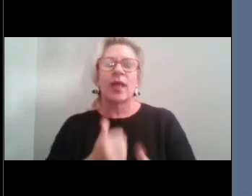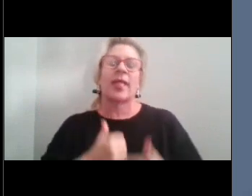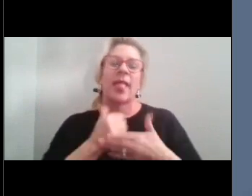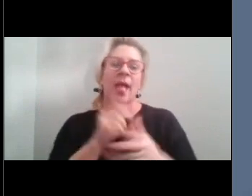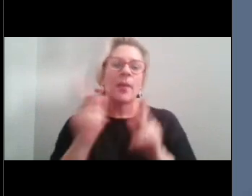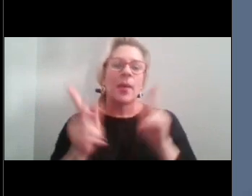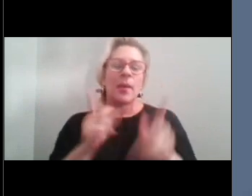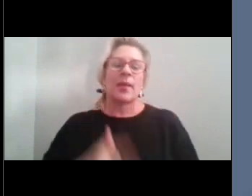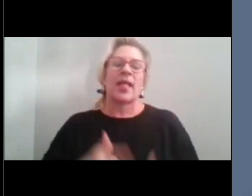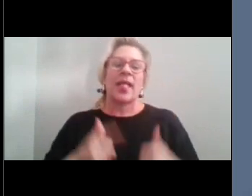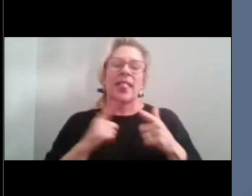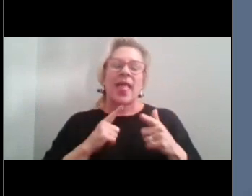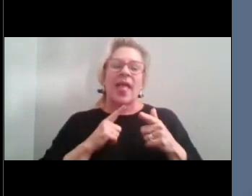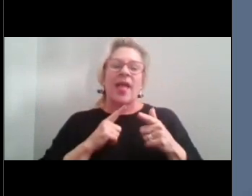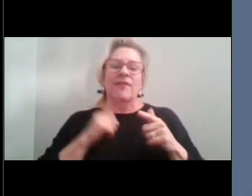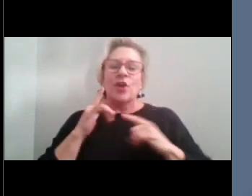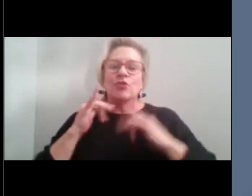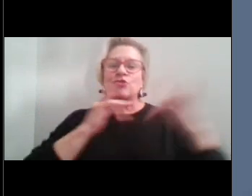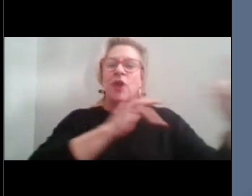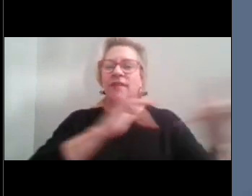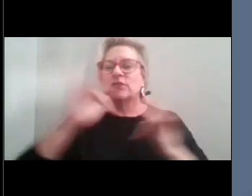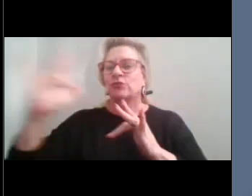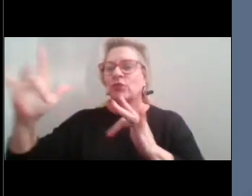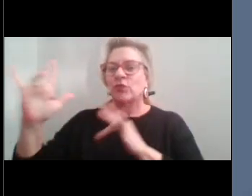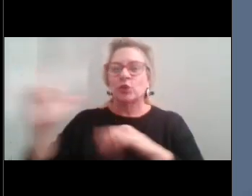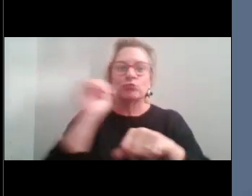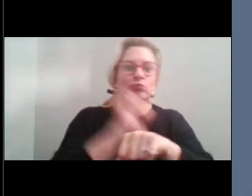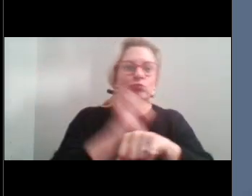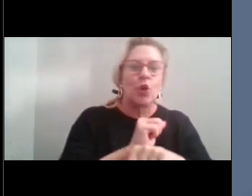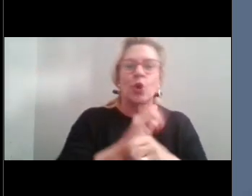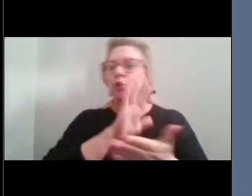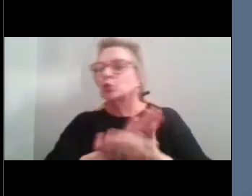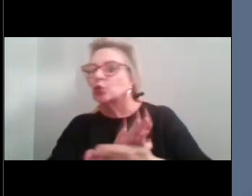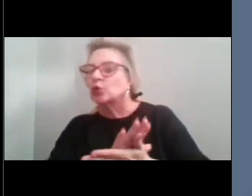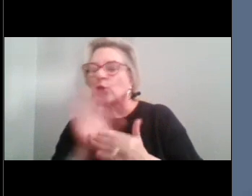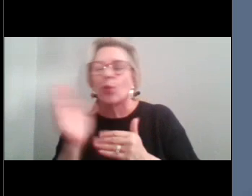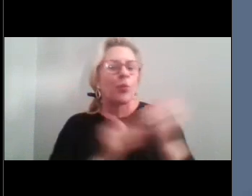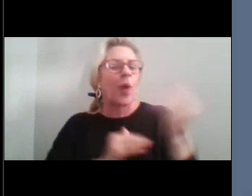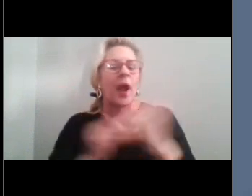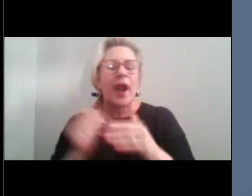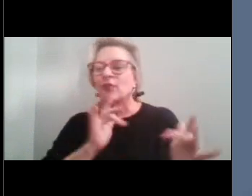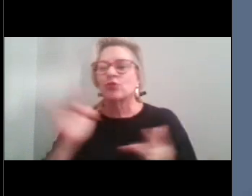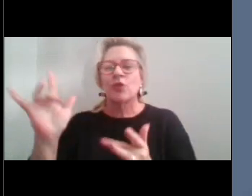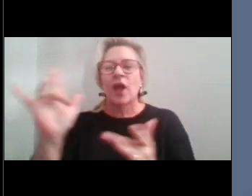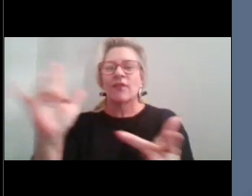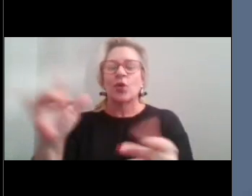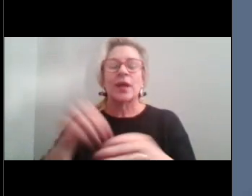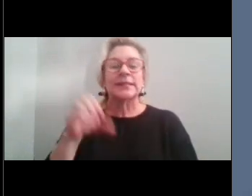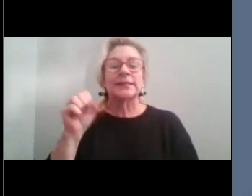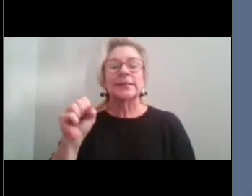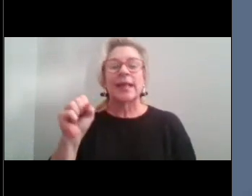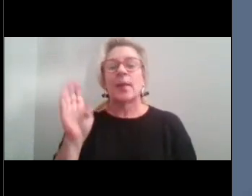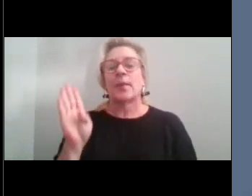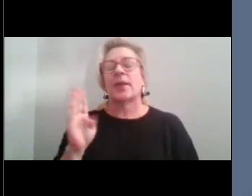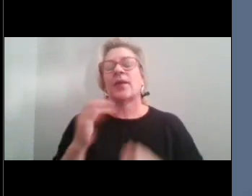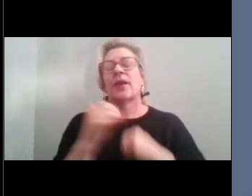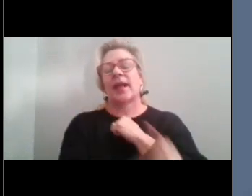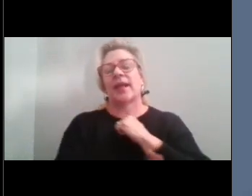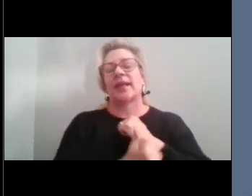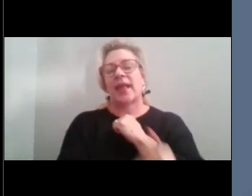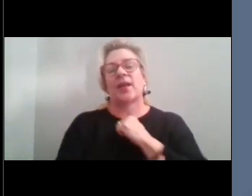move safely and efficiently to jobs, school, and leisure pursuits. In San Bernardino County, SBCTA